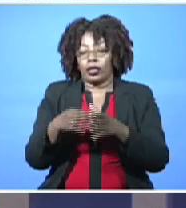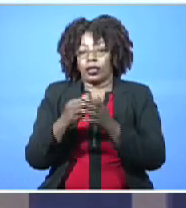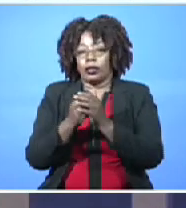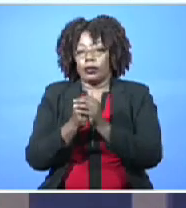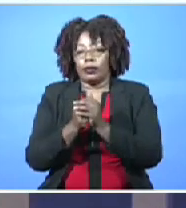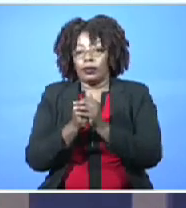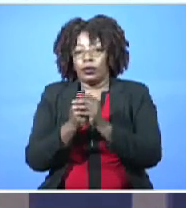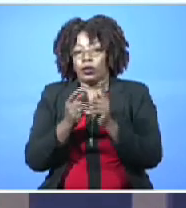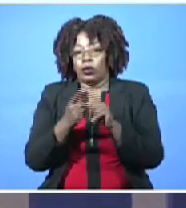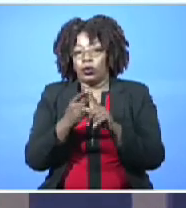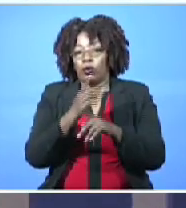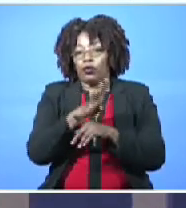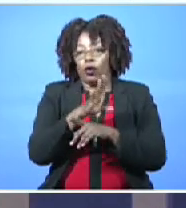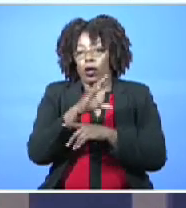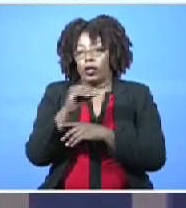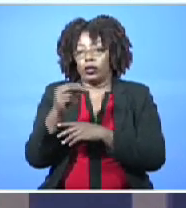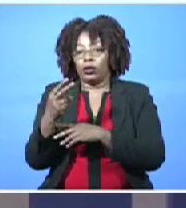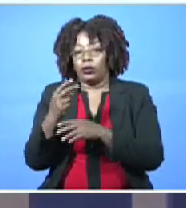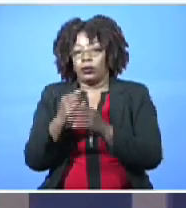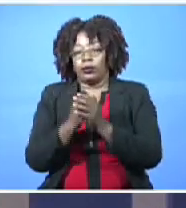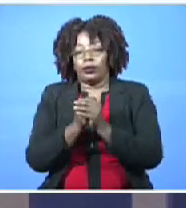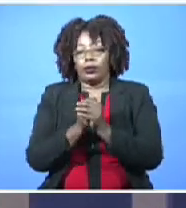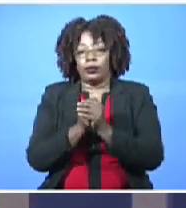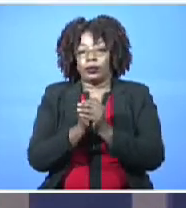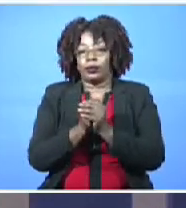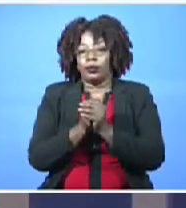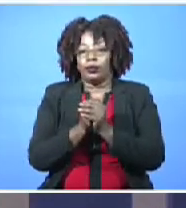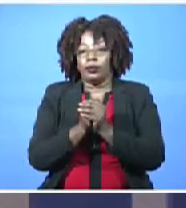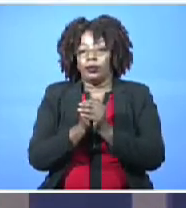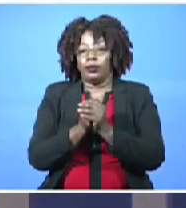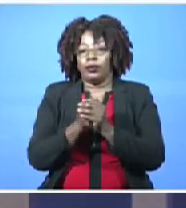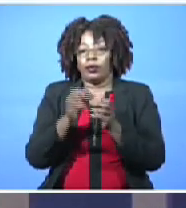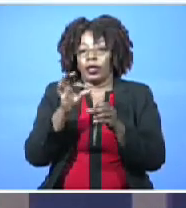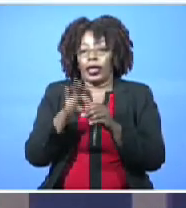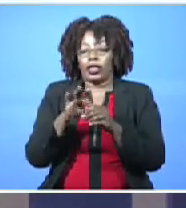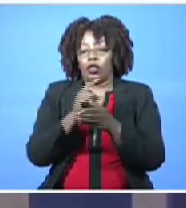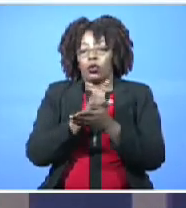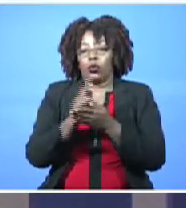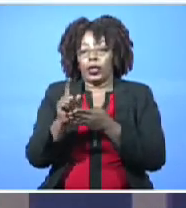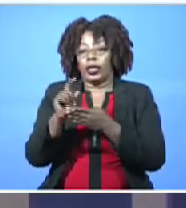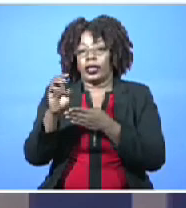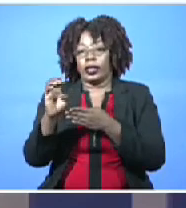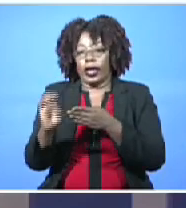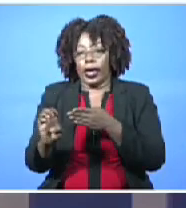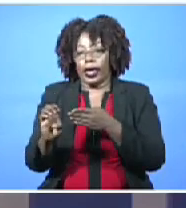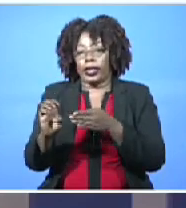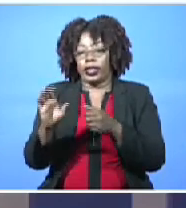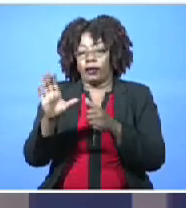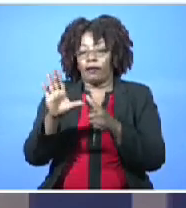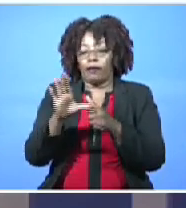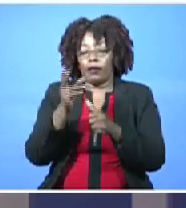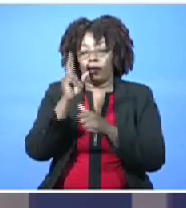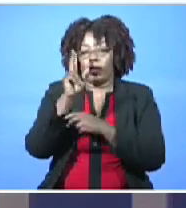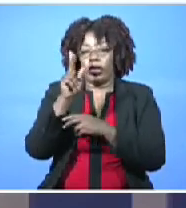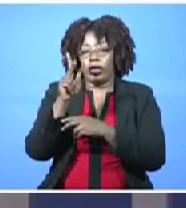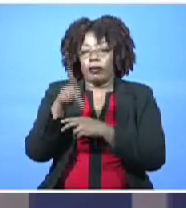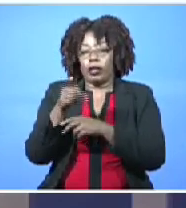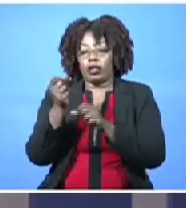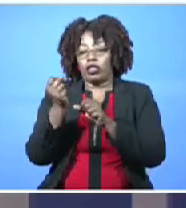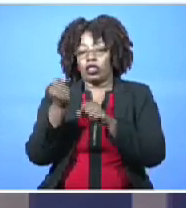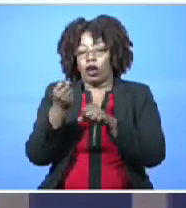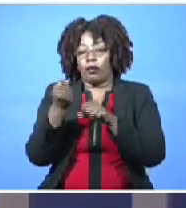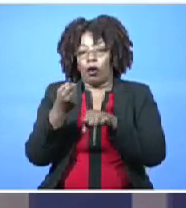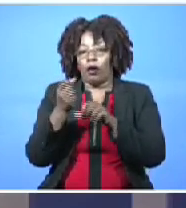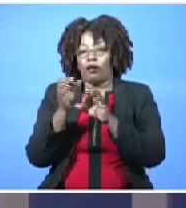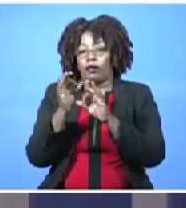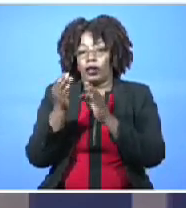to 4-2. Following elections over the weekend, Tora Sweeting is the 5th vice president of the Bahamas Softball